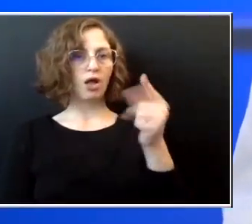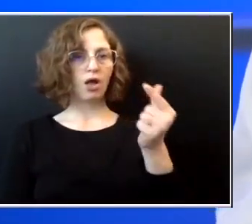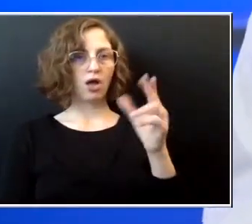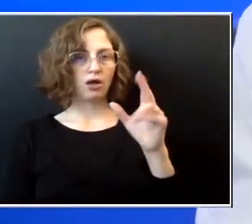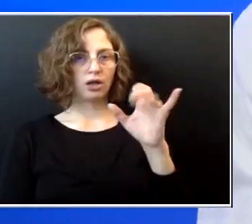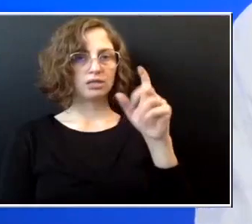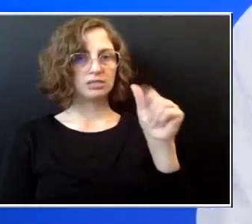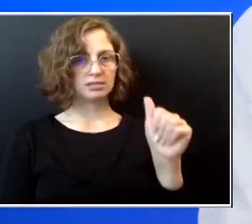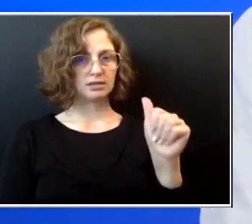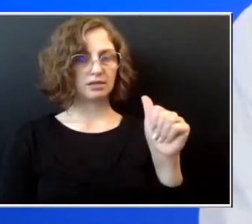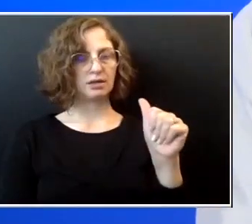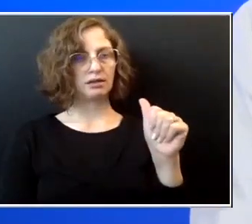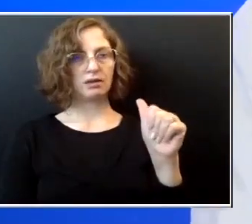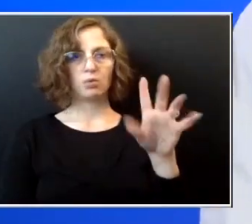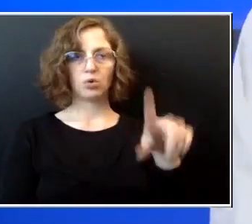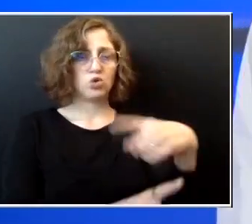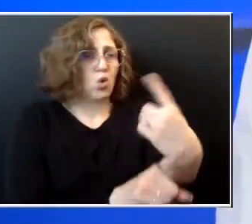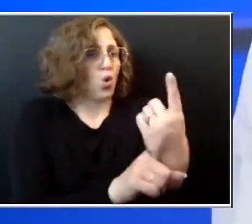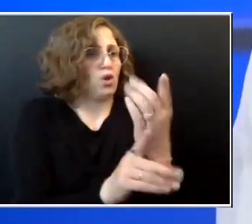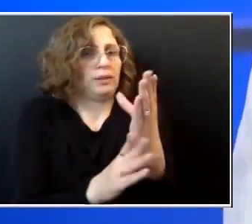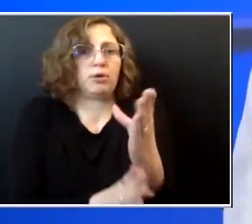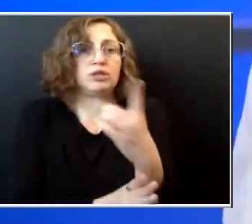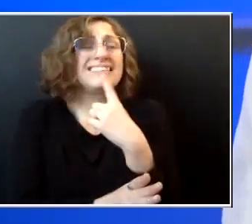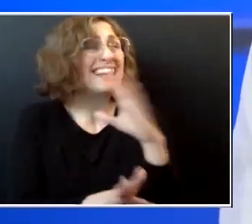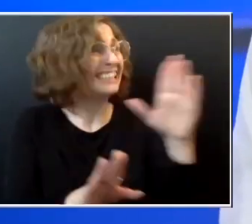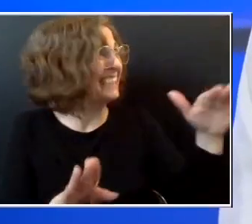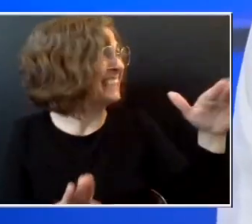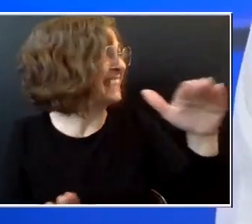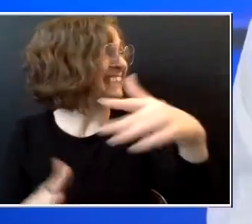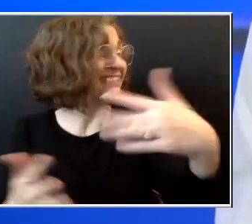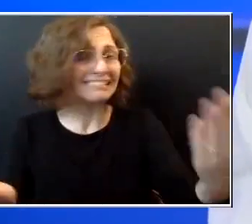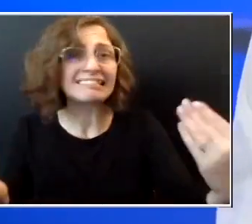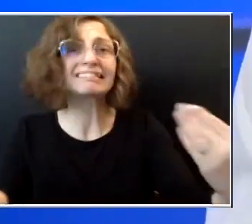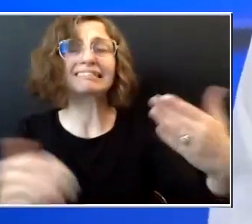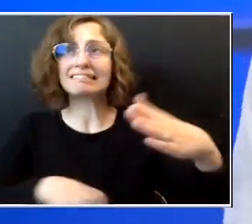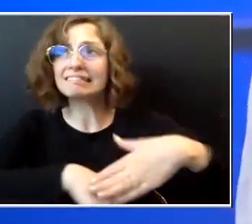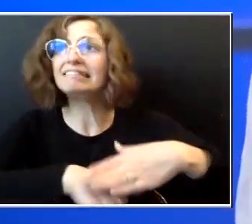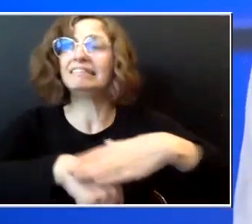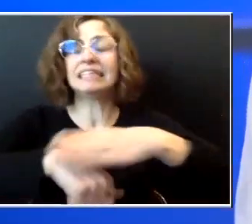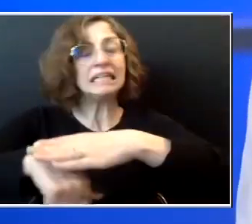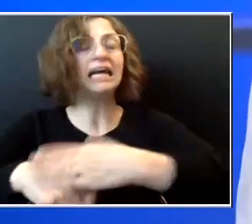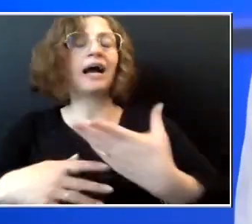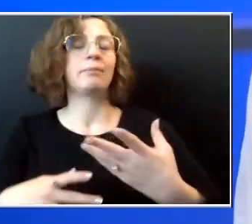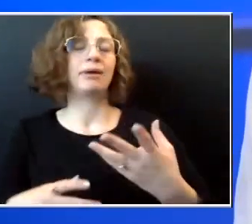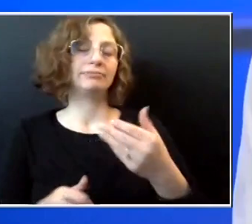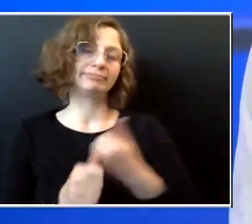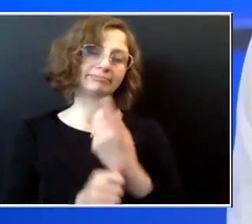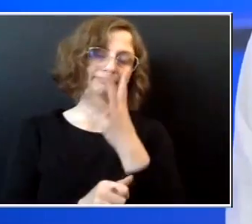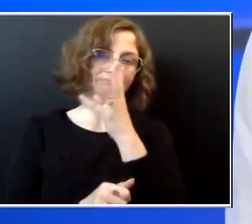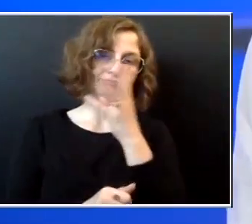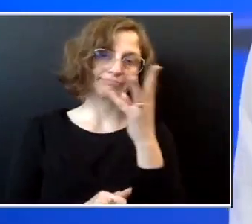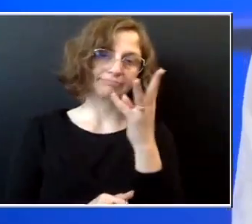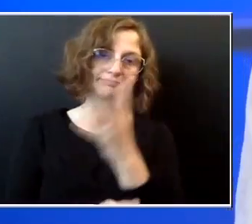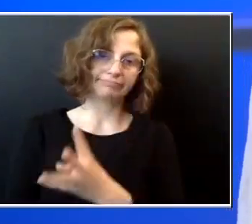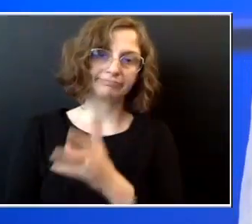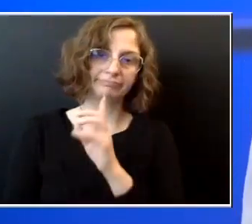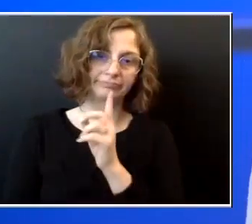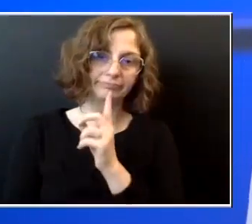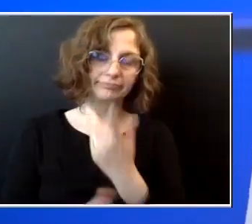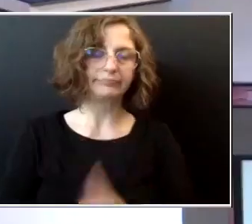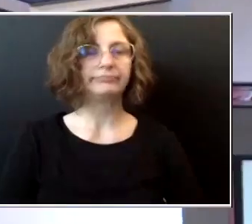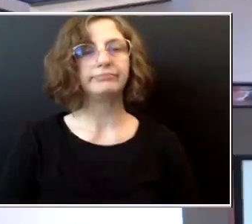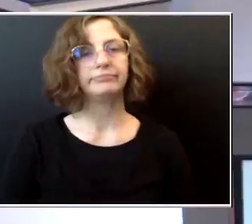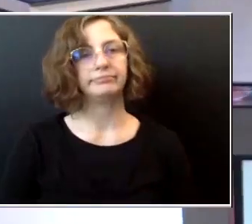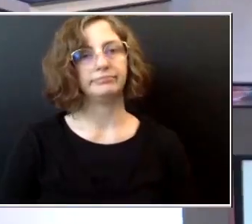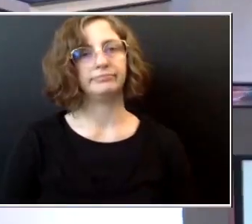crying, calling for the alarm, but it never really took hold. Not as much happened as needed to. Go